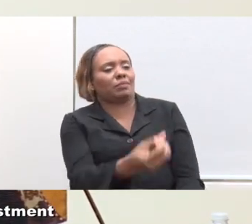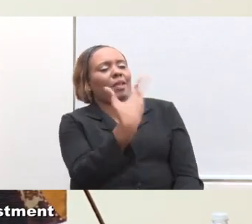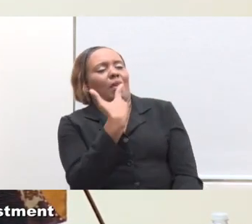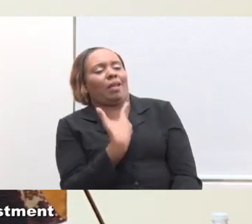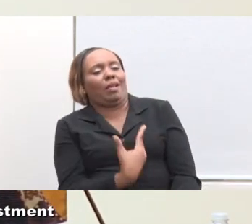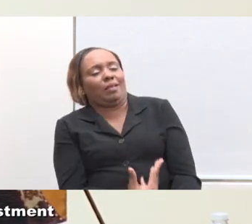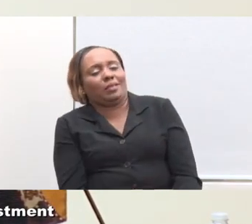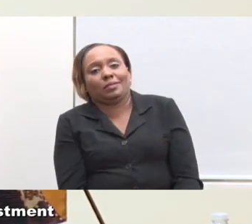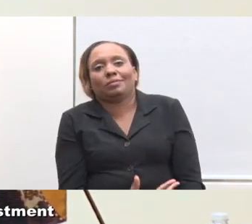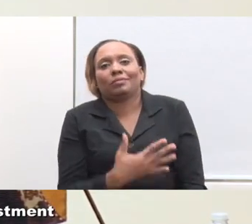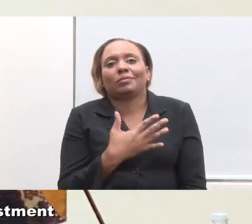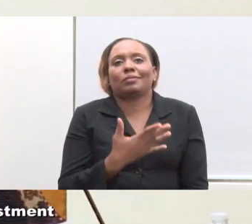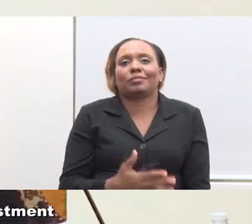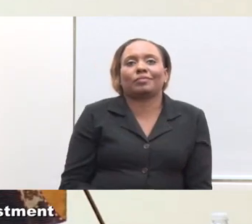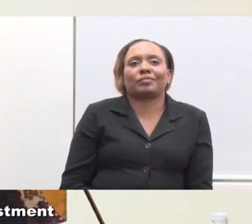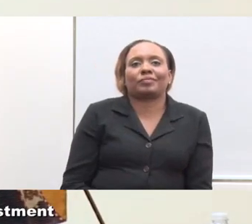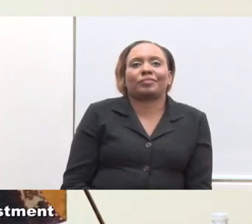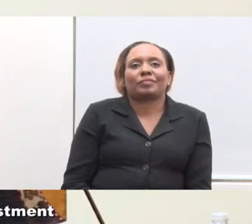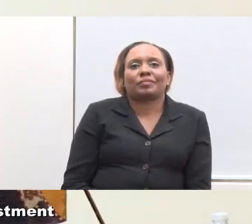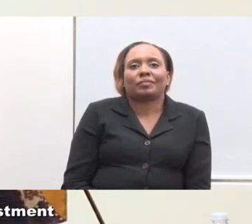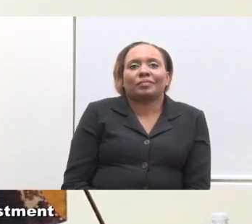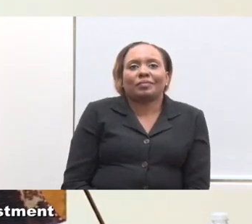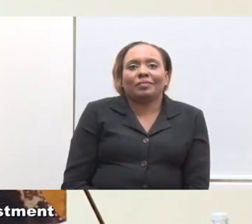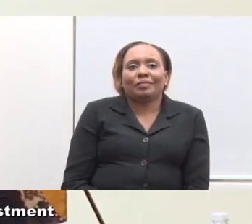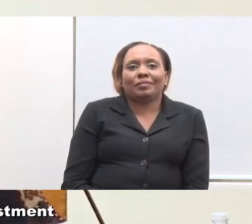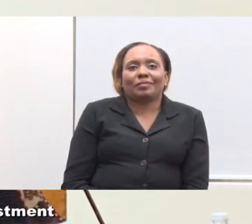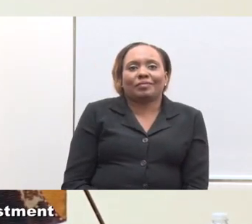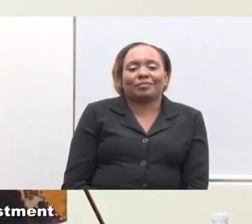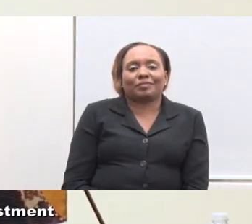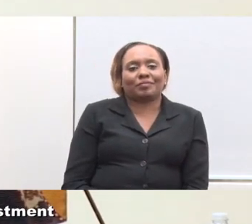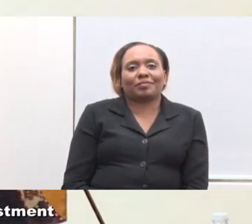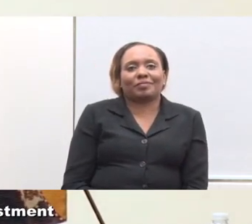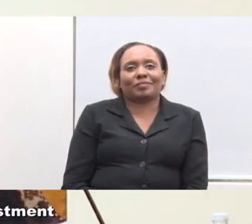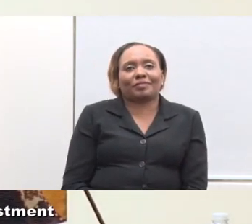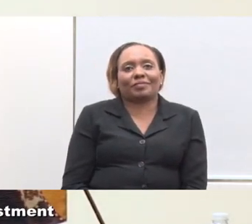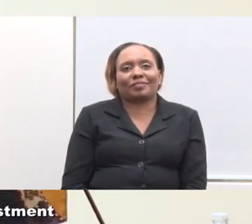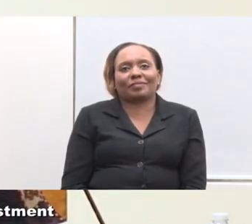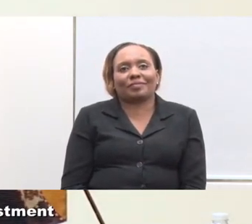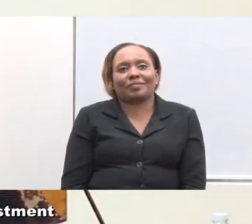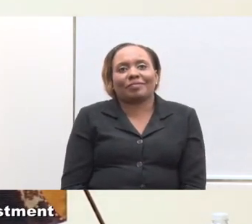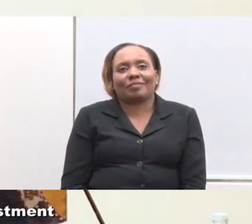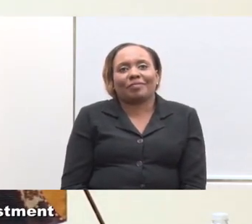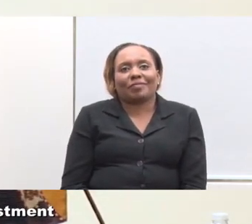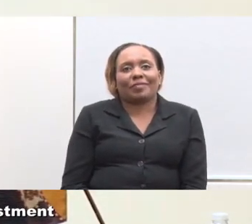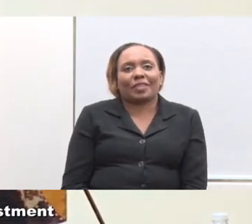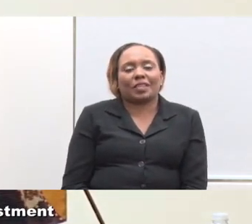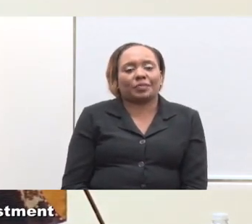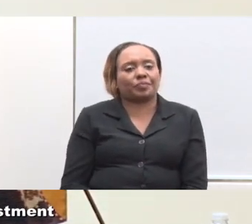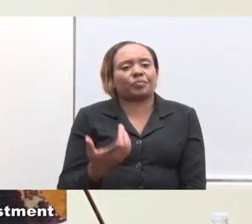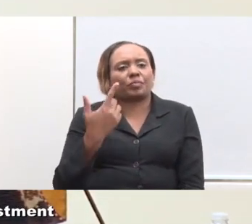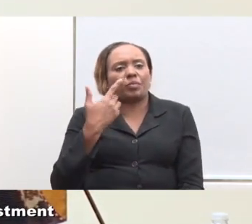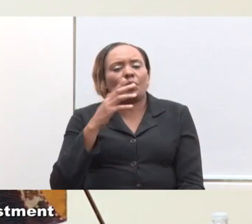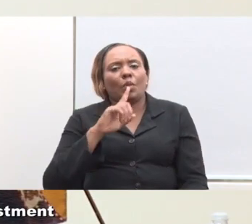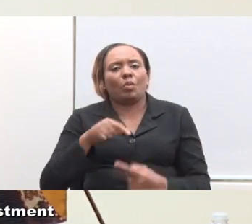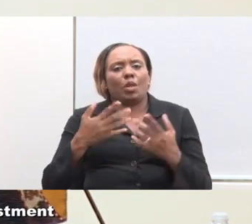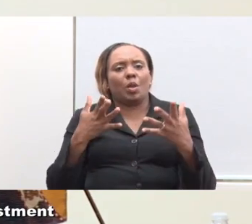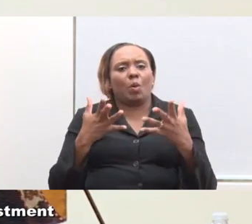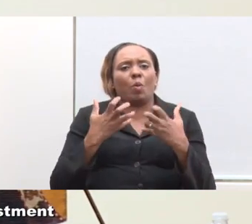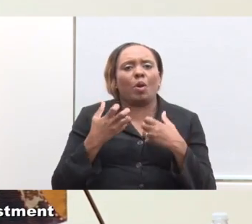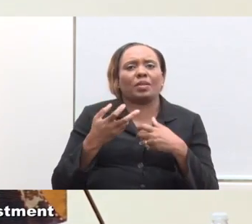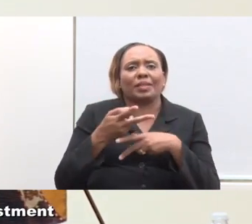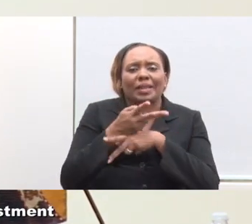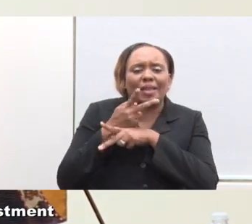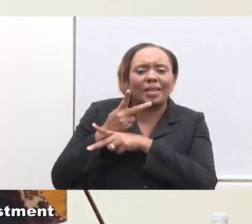And the point is, affection comes first in the eyes, then in the mouth, in terms of the words that we let out. So I